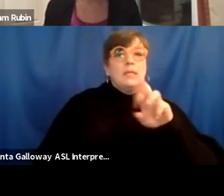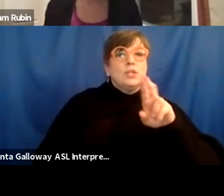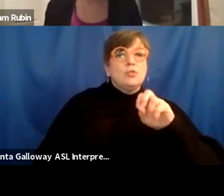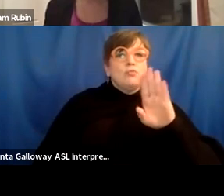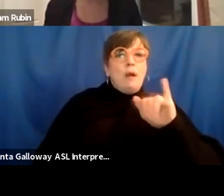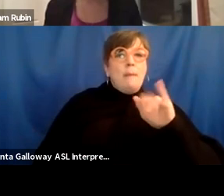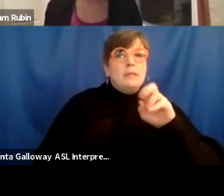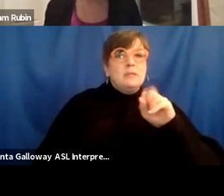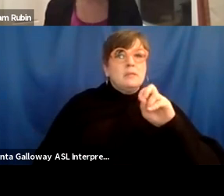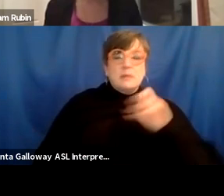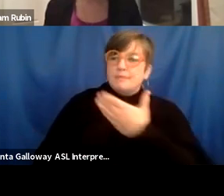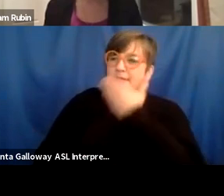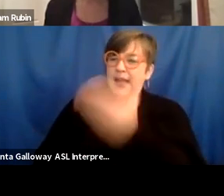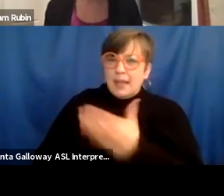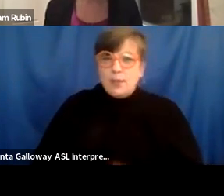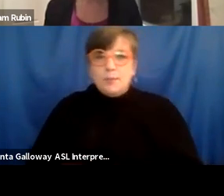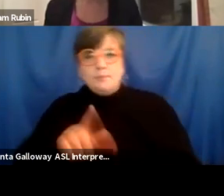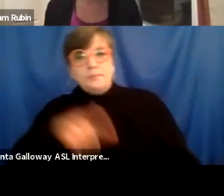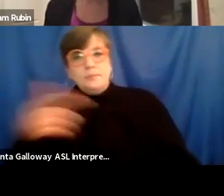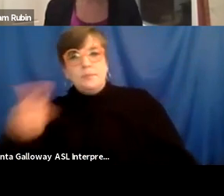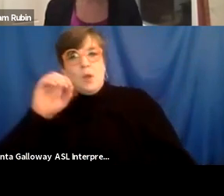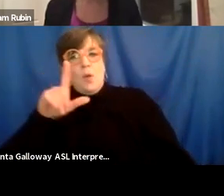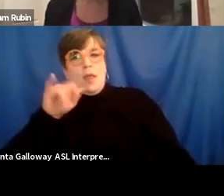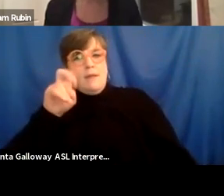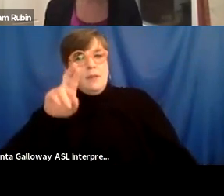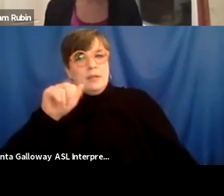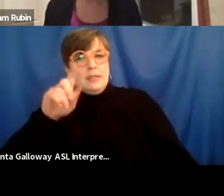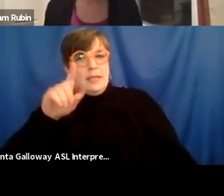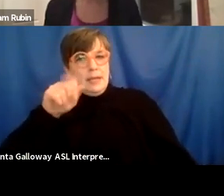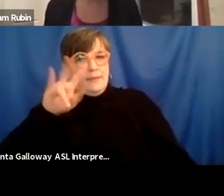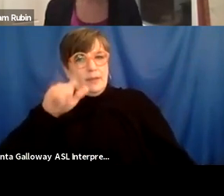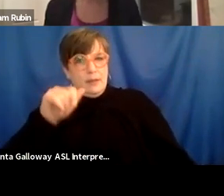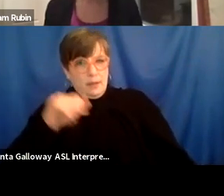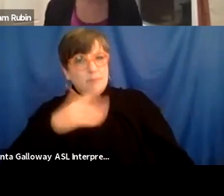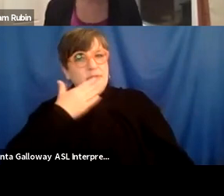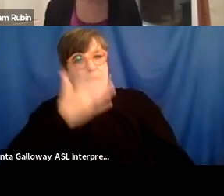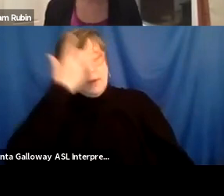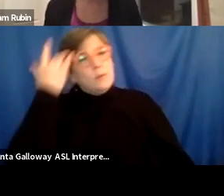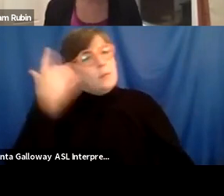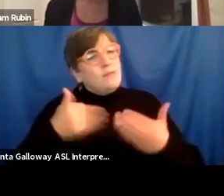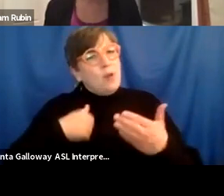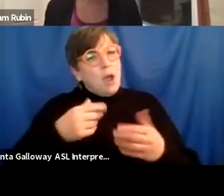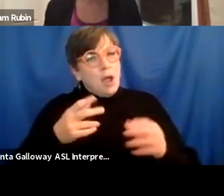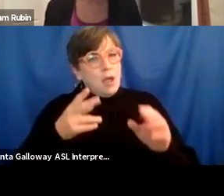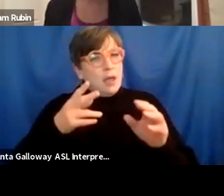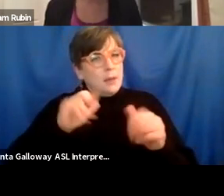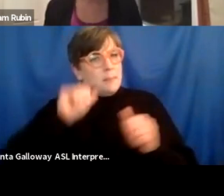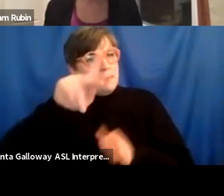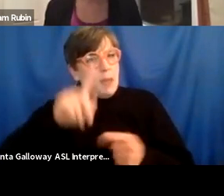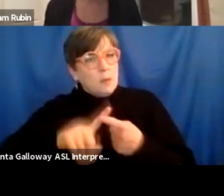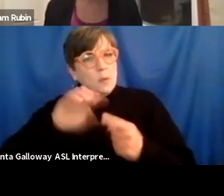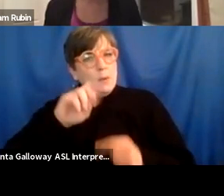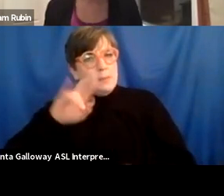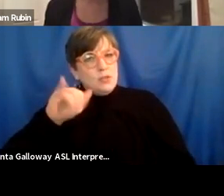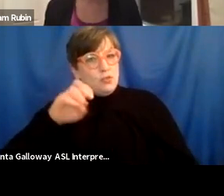Thank you, Superintendent. Before I move back to Mr. James, is there any other school committee member that wants to go in this